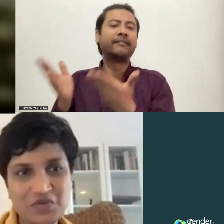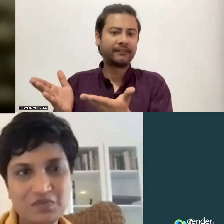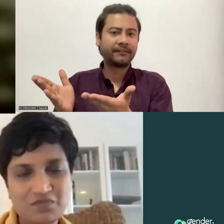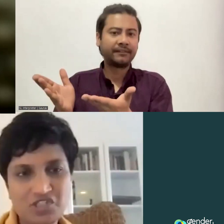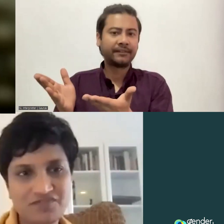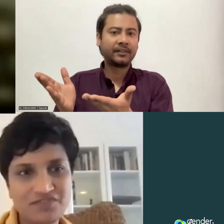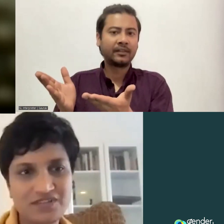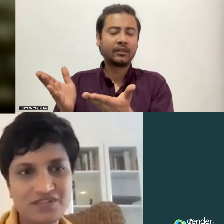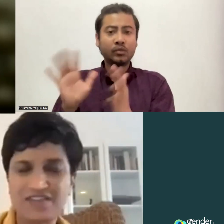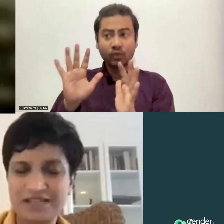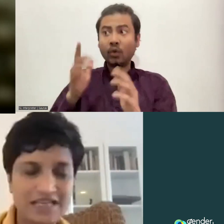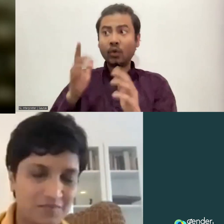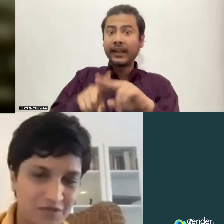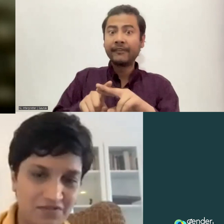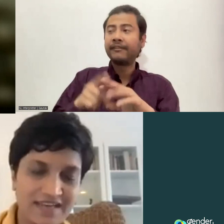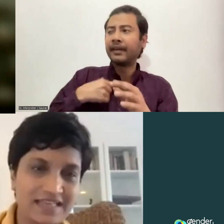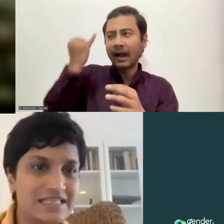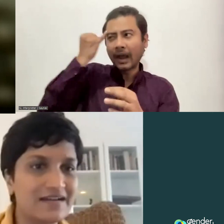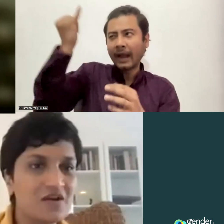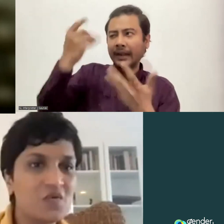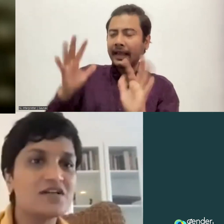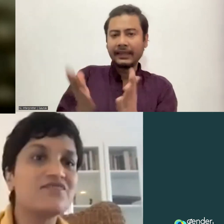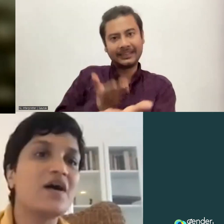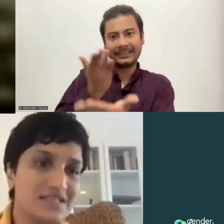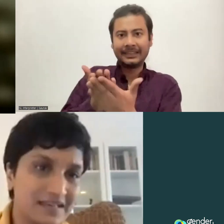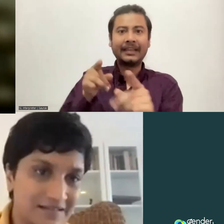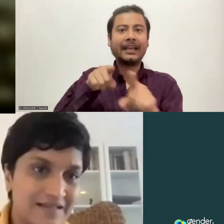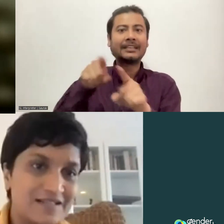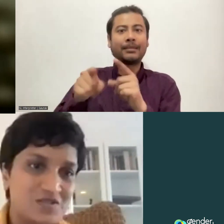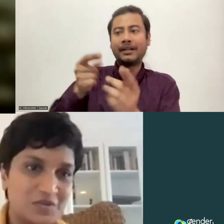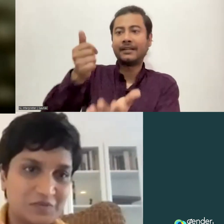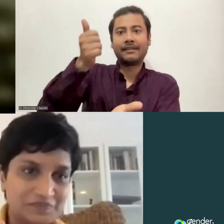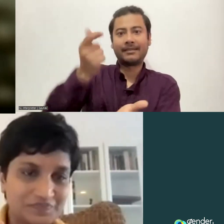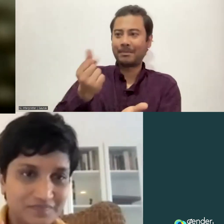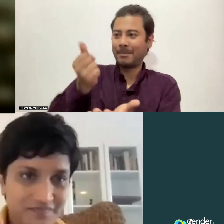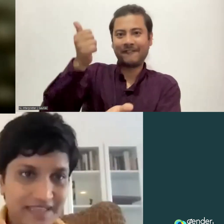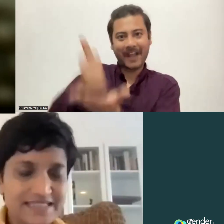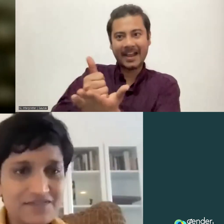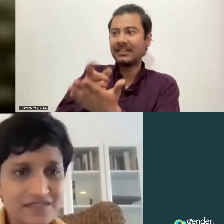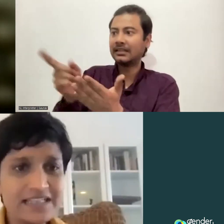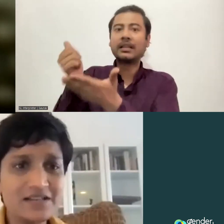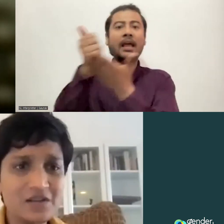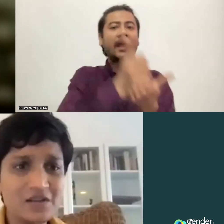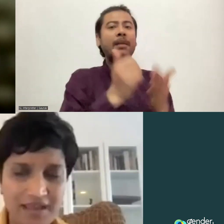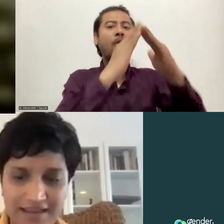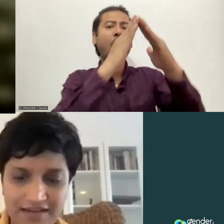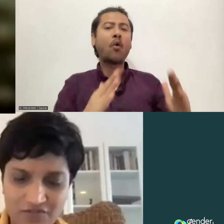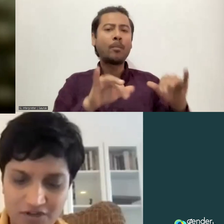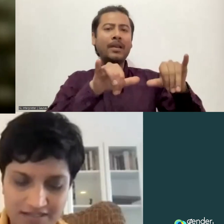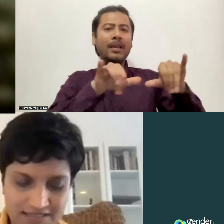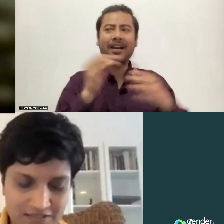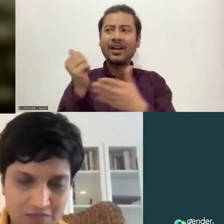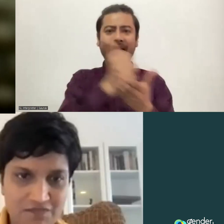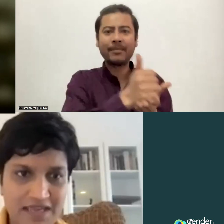can you shift the way, for example, financing works for housing. So it's definitely a long way